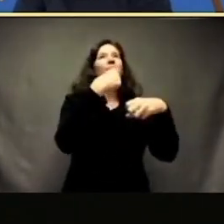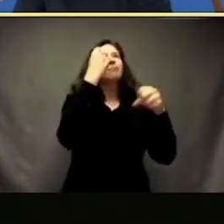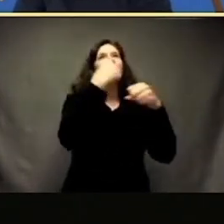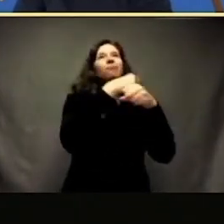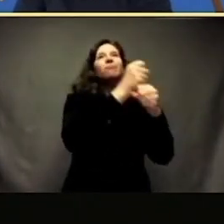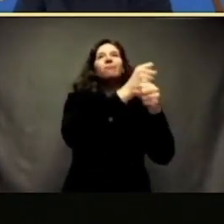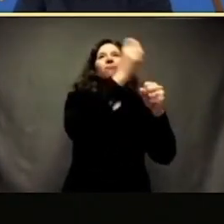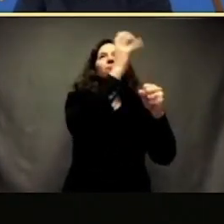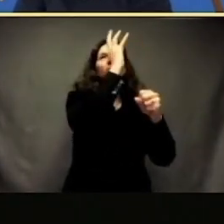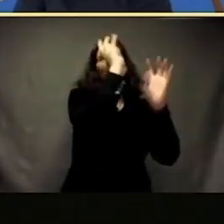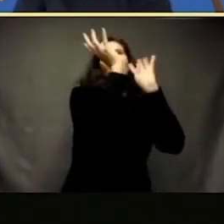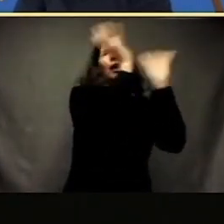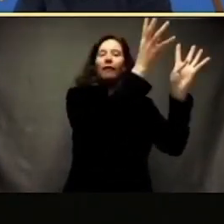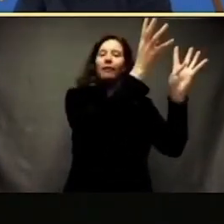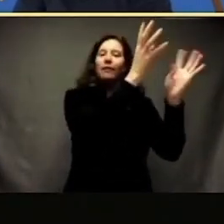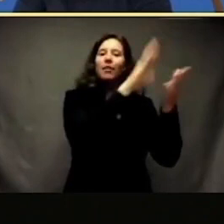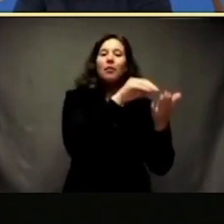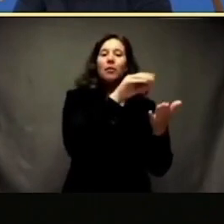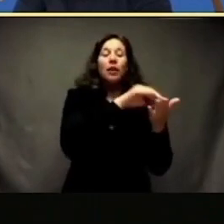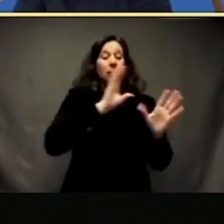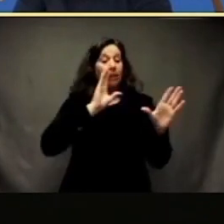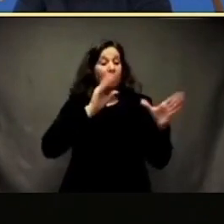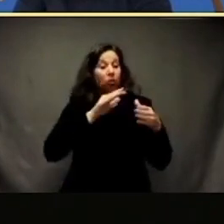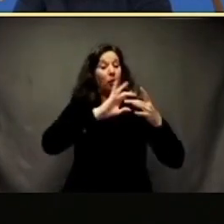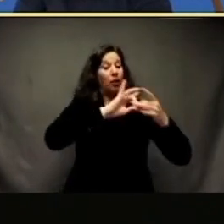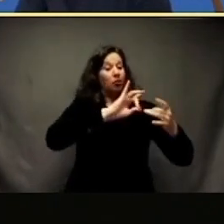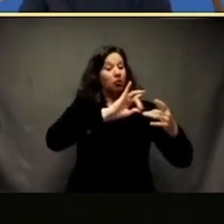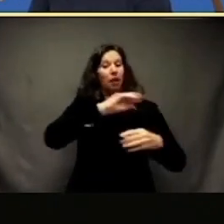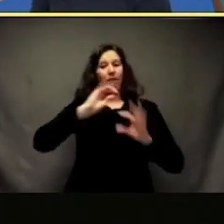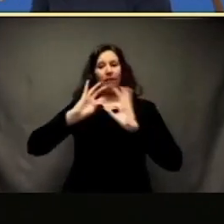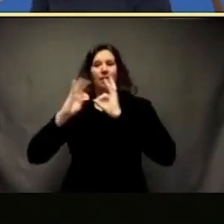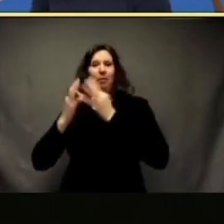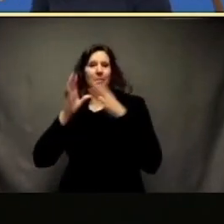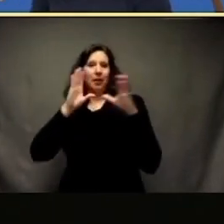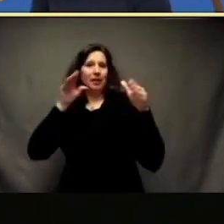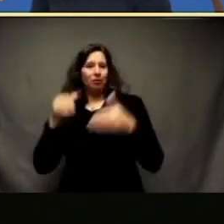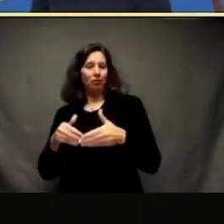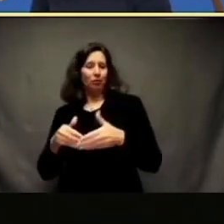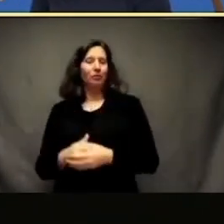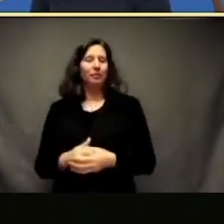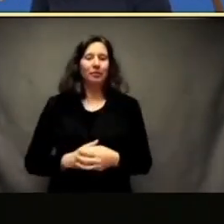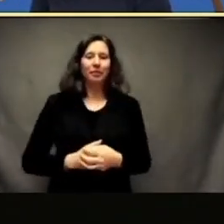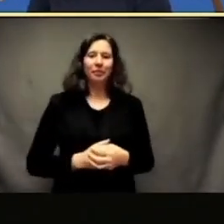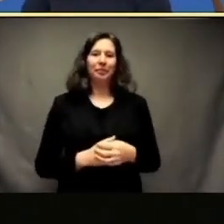that's centered on their relationships and their families.